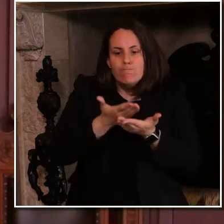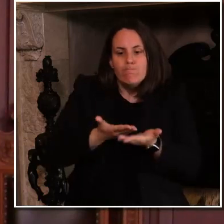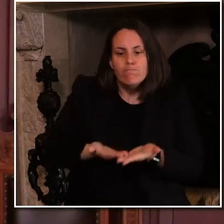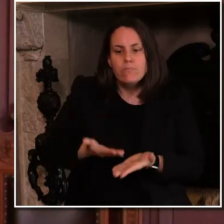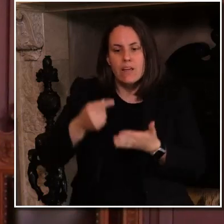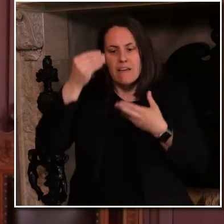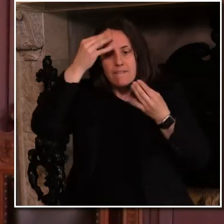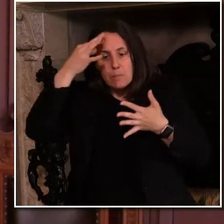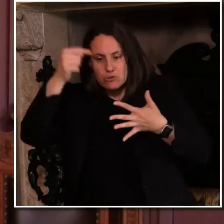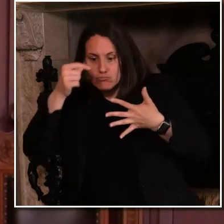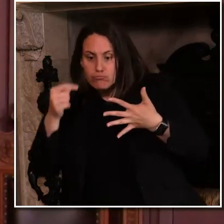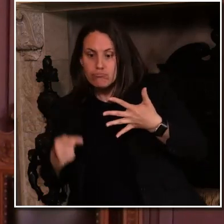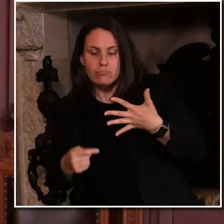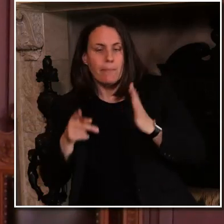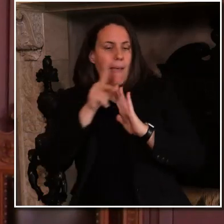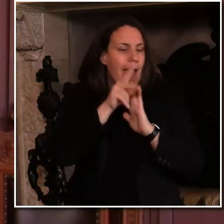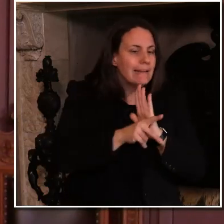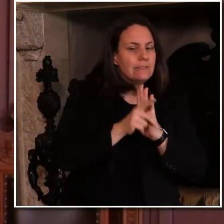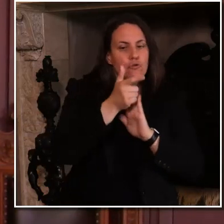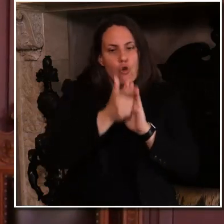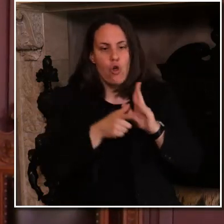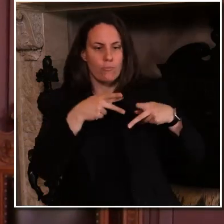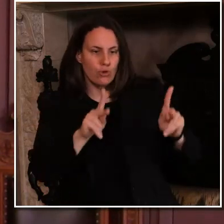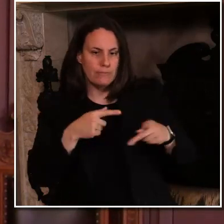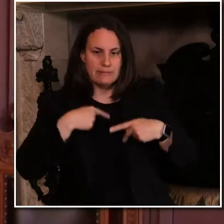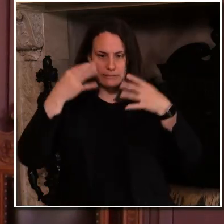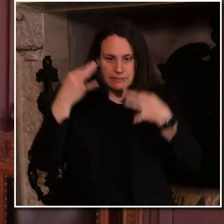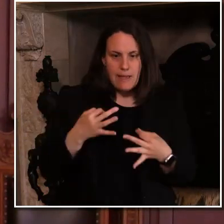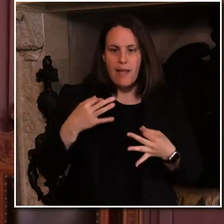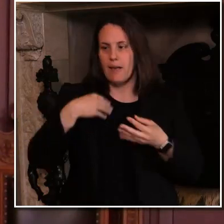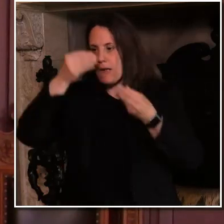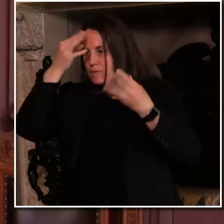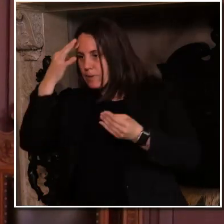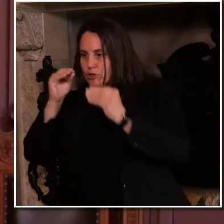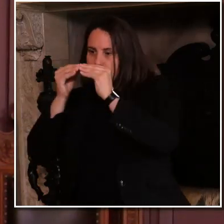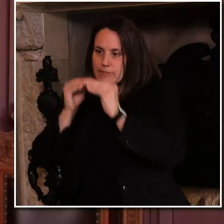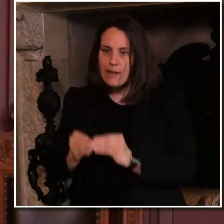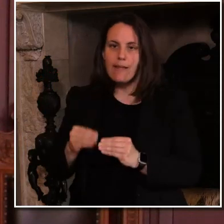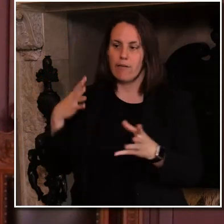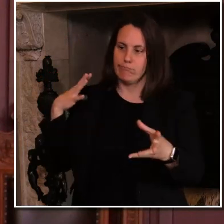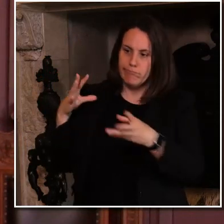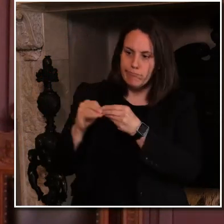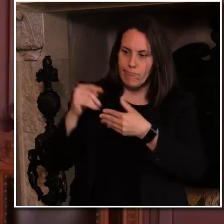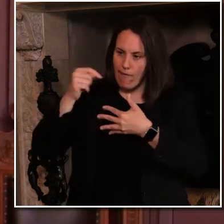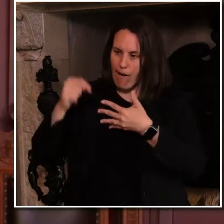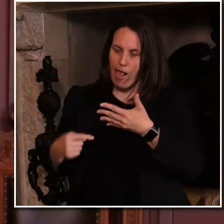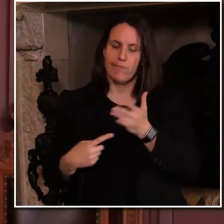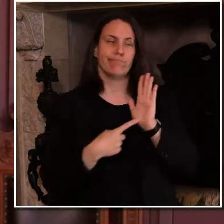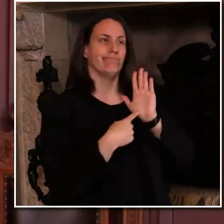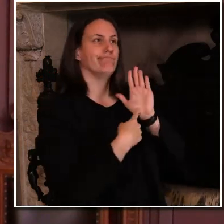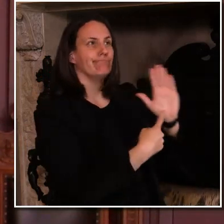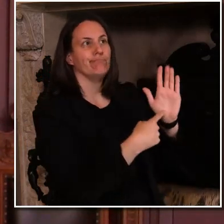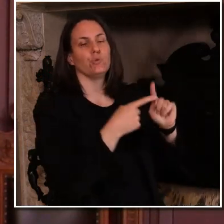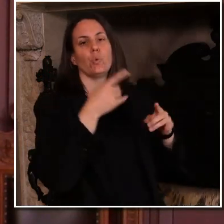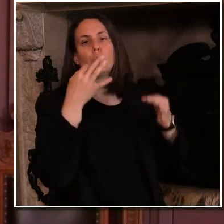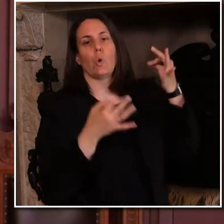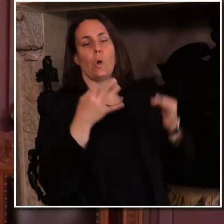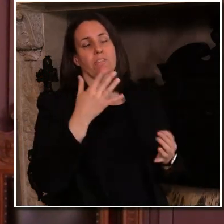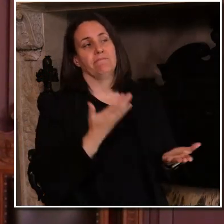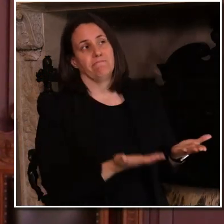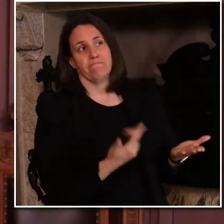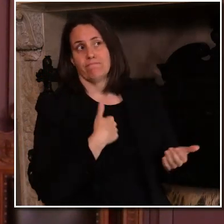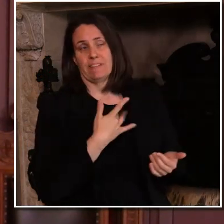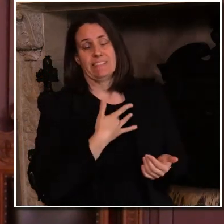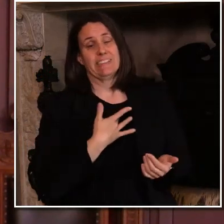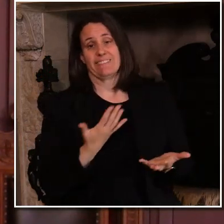we believe in precedents, we should win. And so we're relatively hopeful that we can move